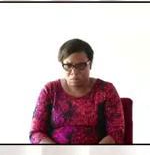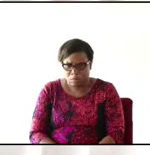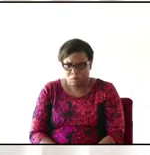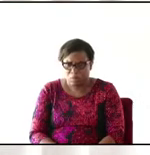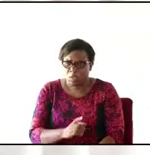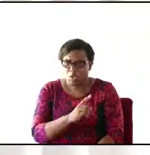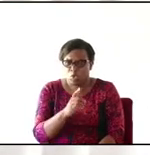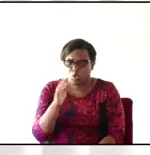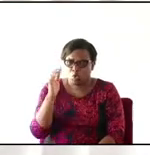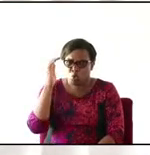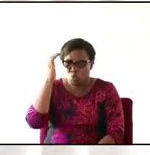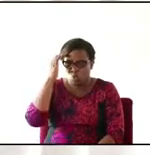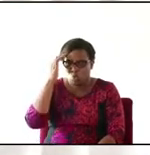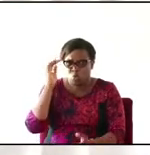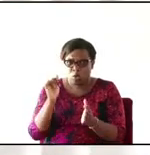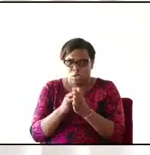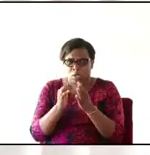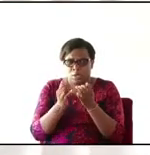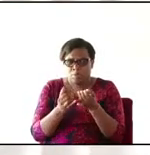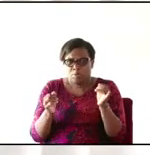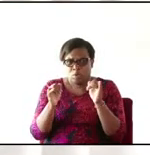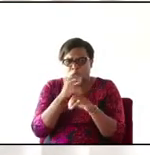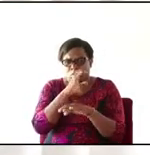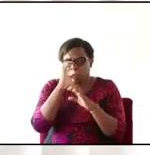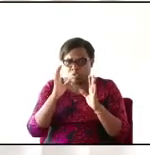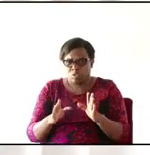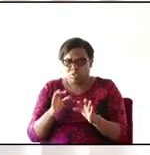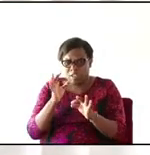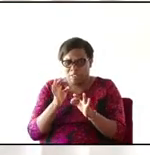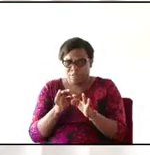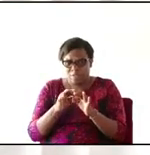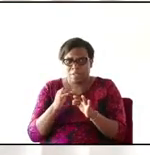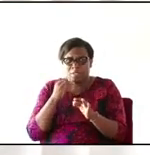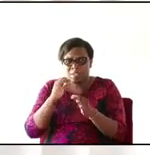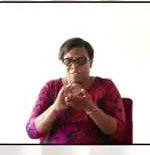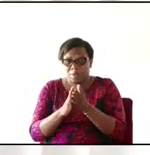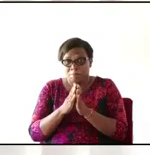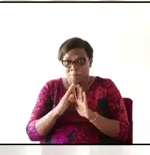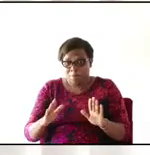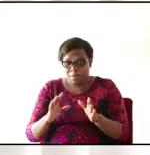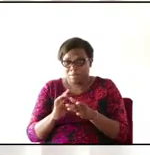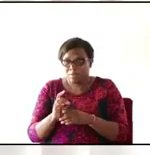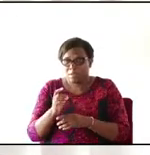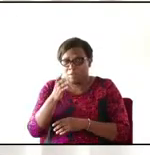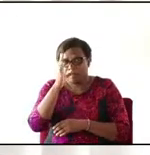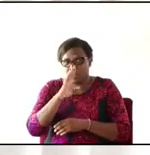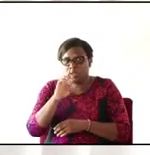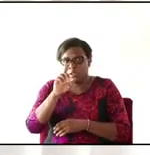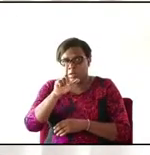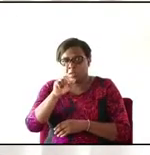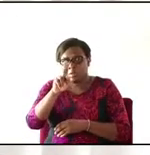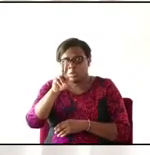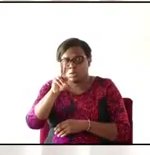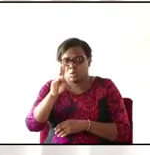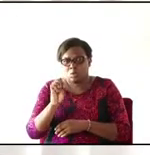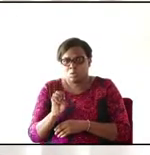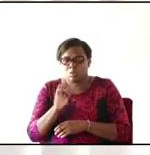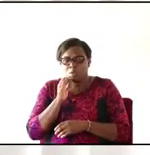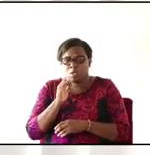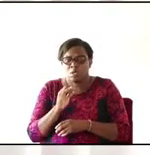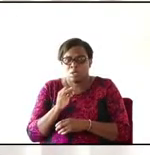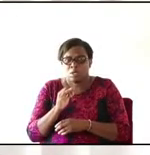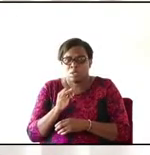is the peace of God. Peace of God. Luke is big on the matter of